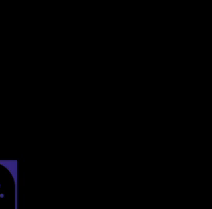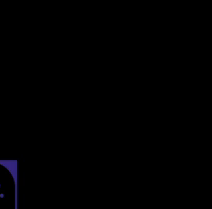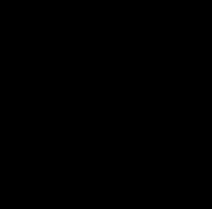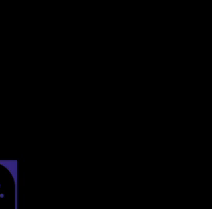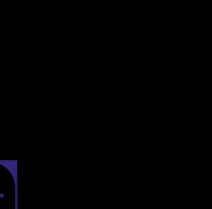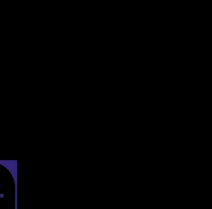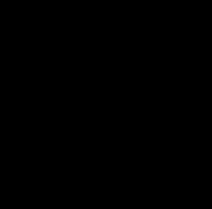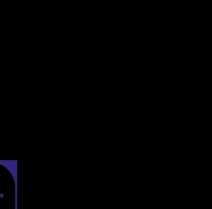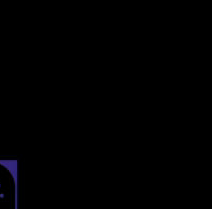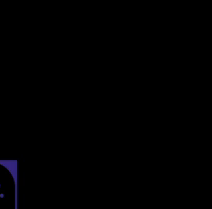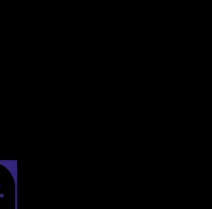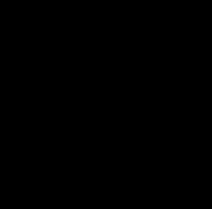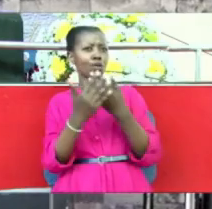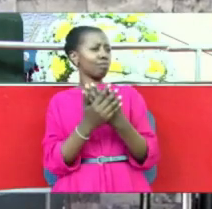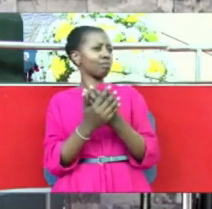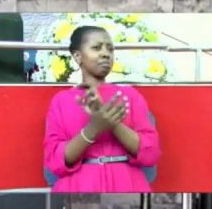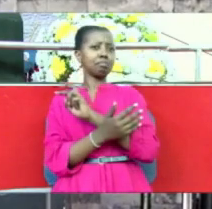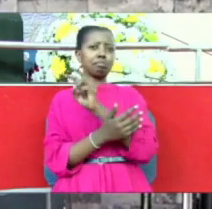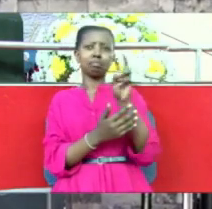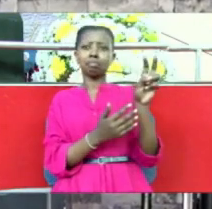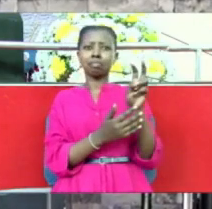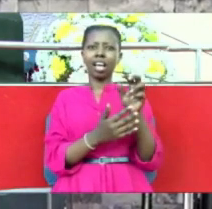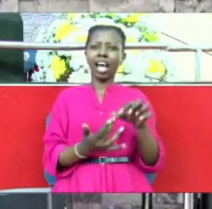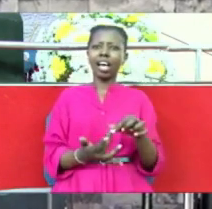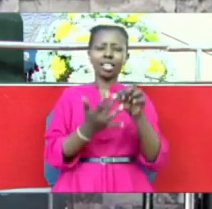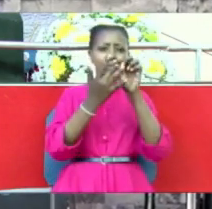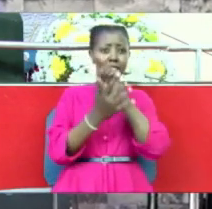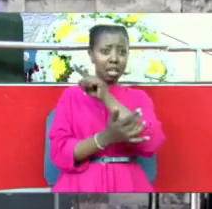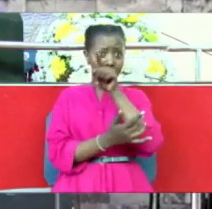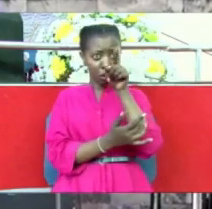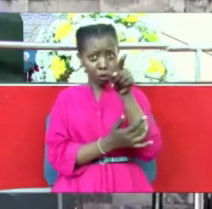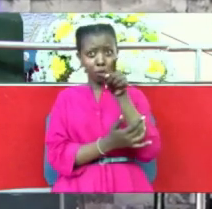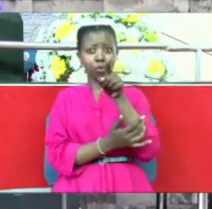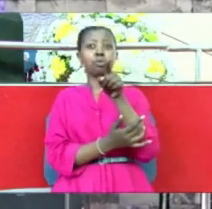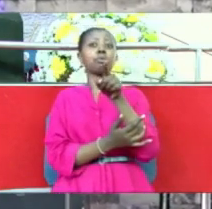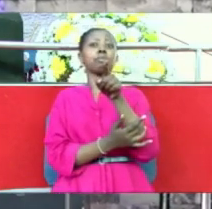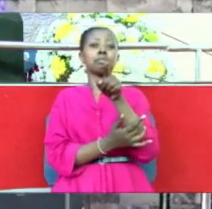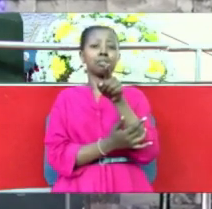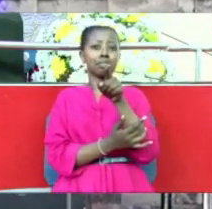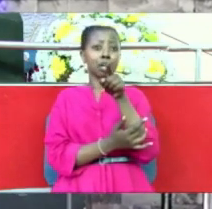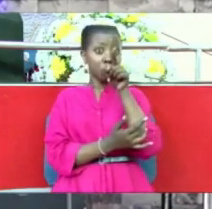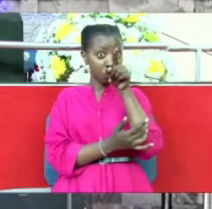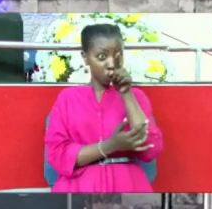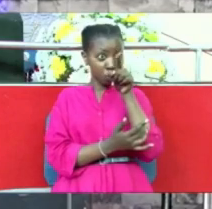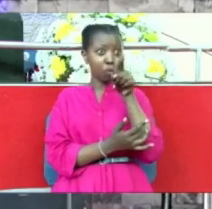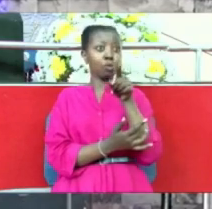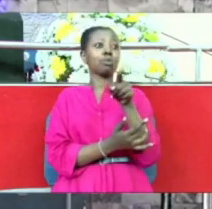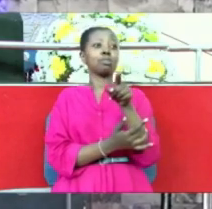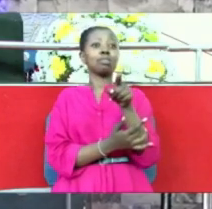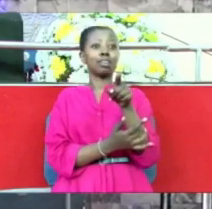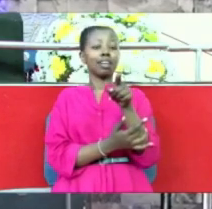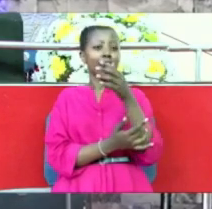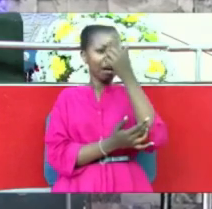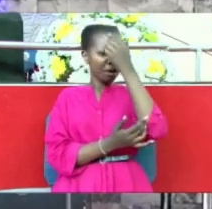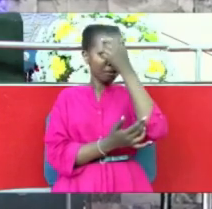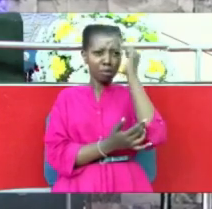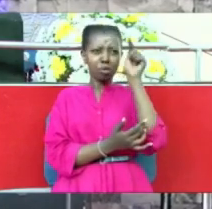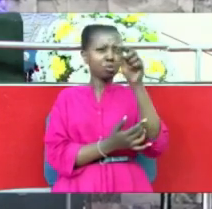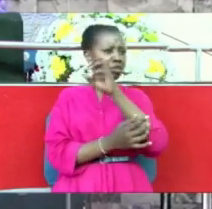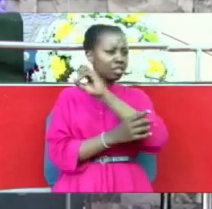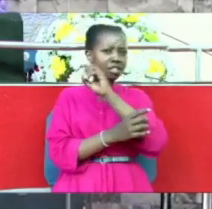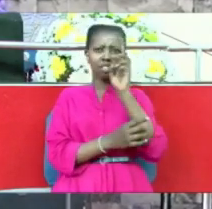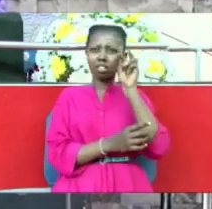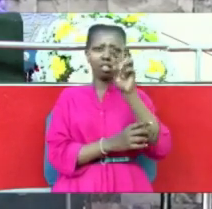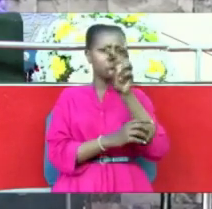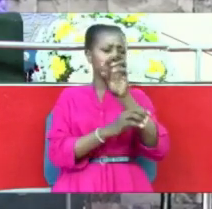It's good to see all of you. Especially you. Hasa wewe. You know you. Wewe. Because I haven't seen you for a while,